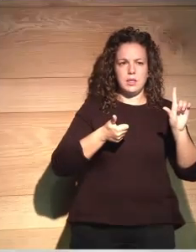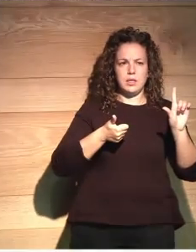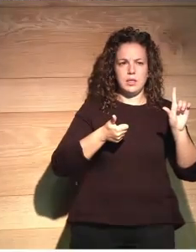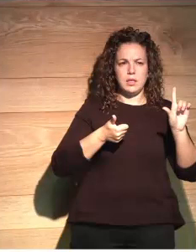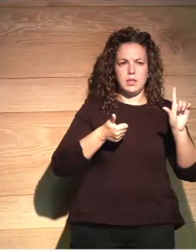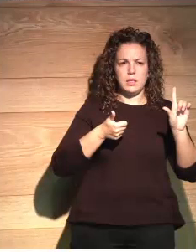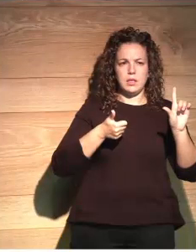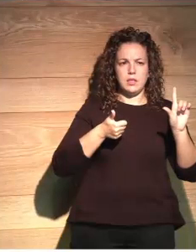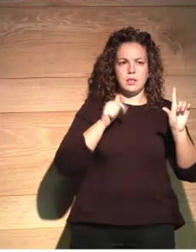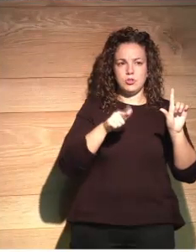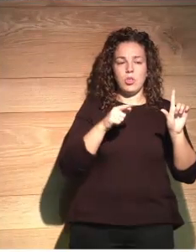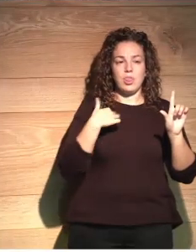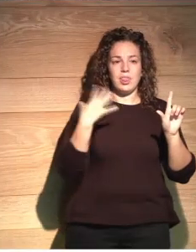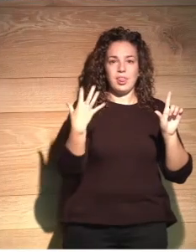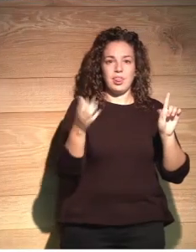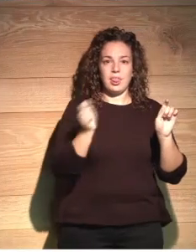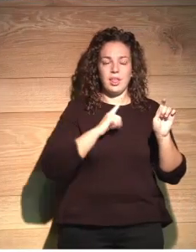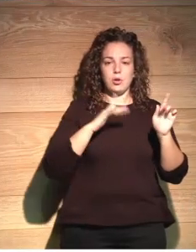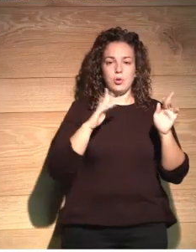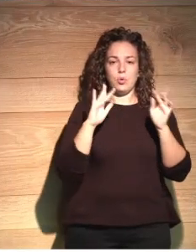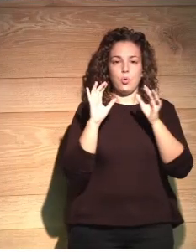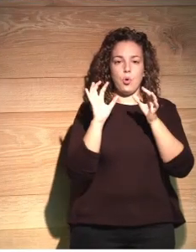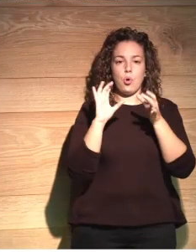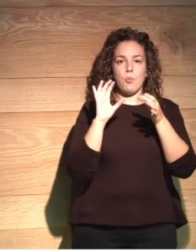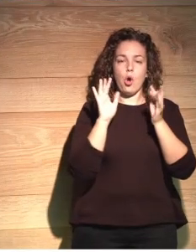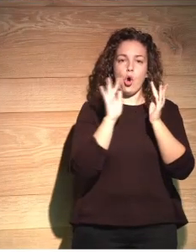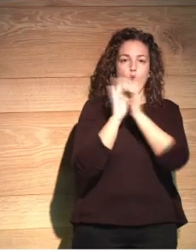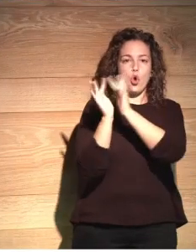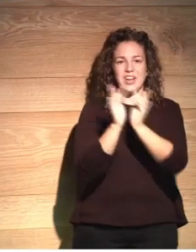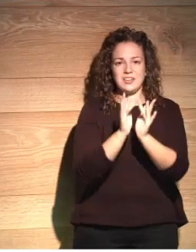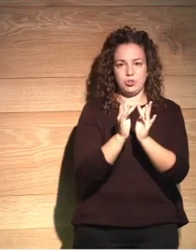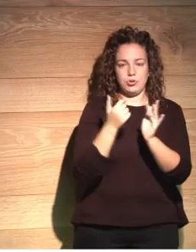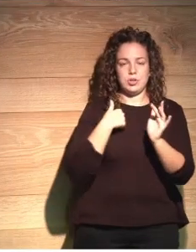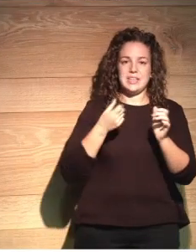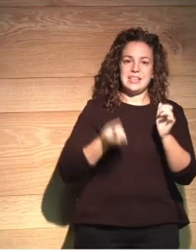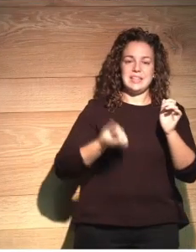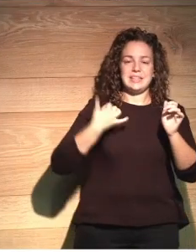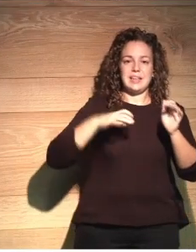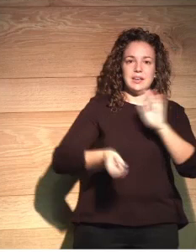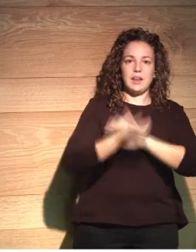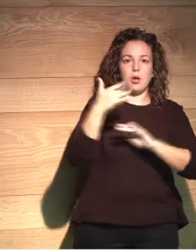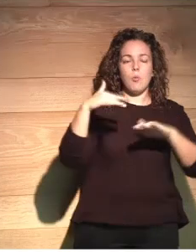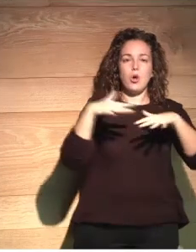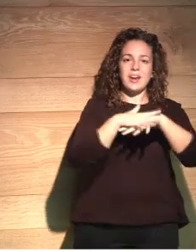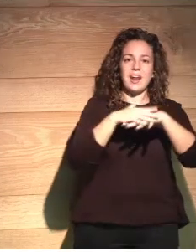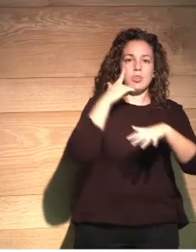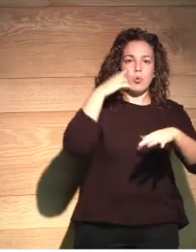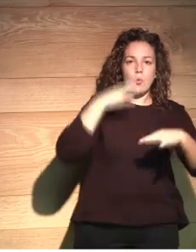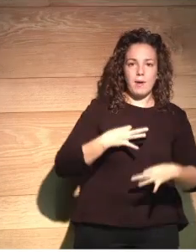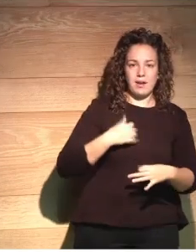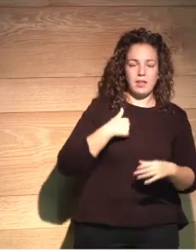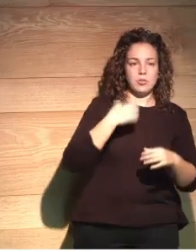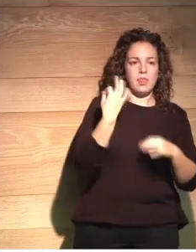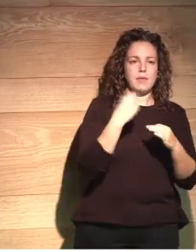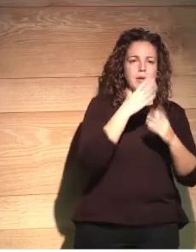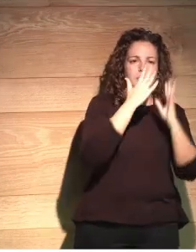build a network, a human network. And then we use it mathematically as a way to better understand communities.